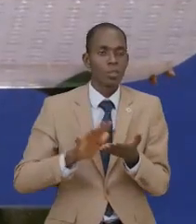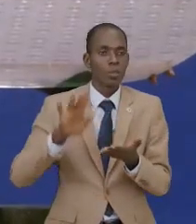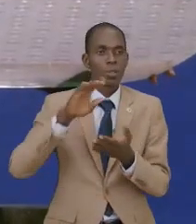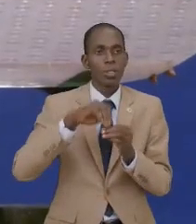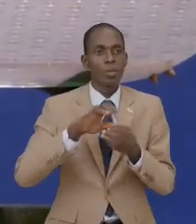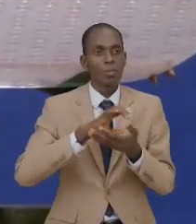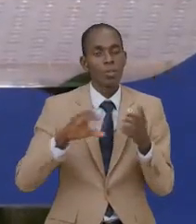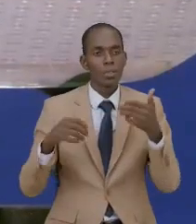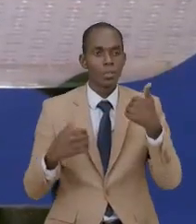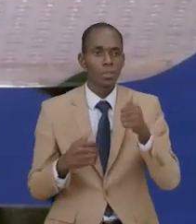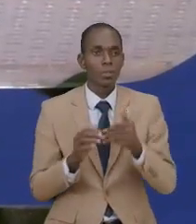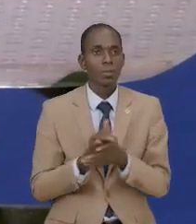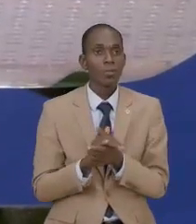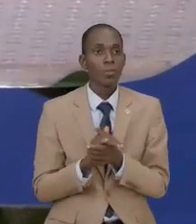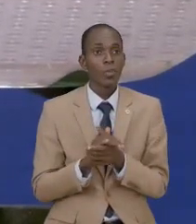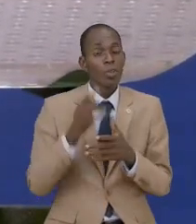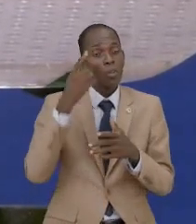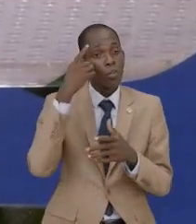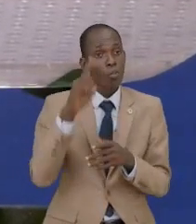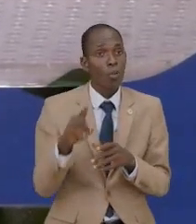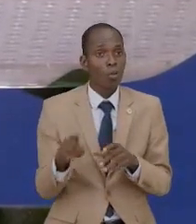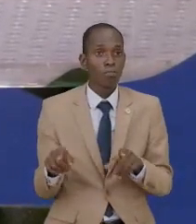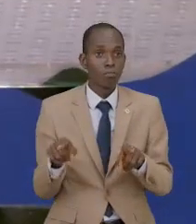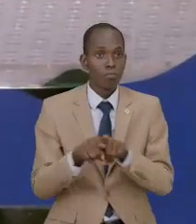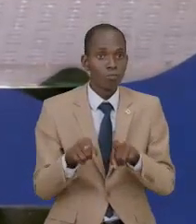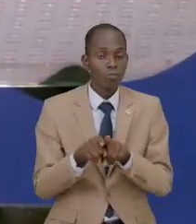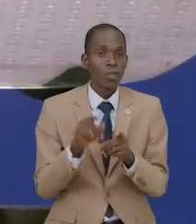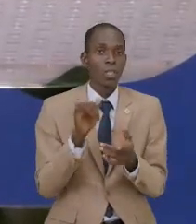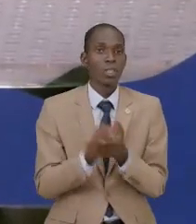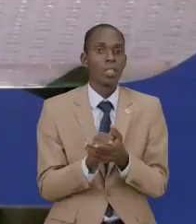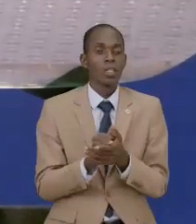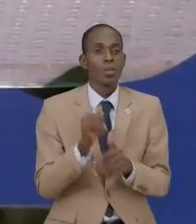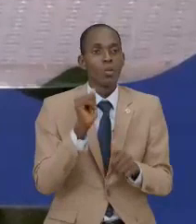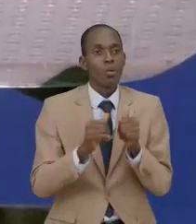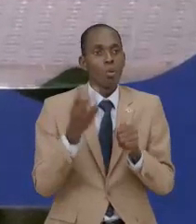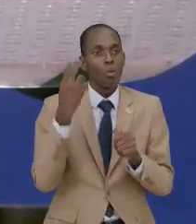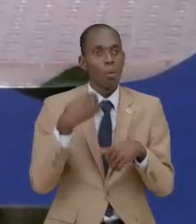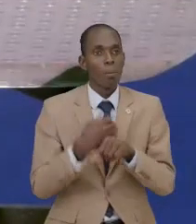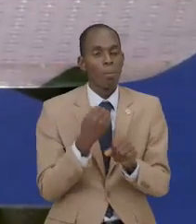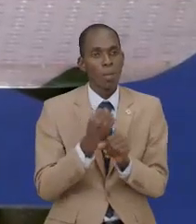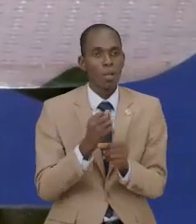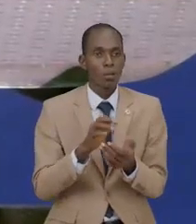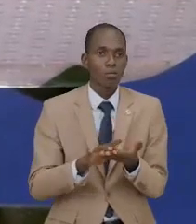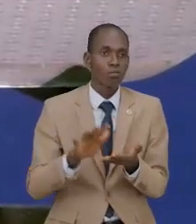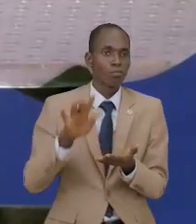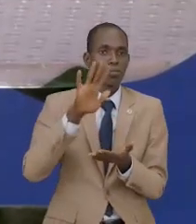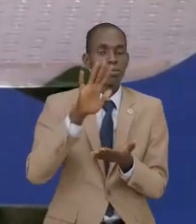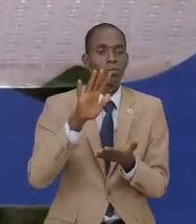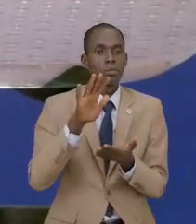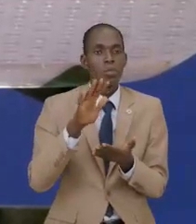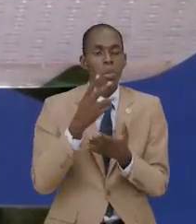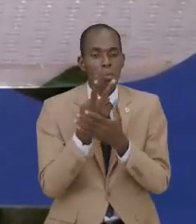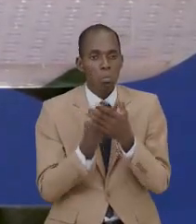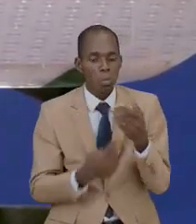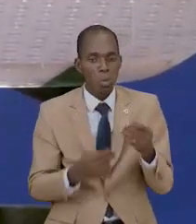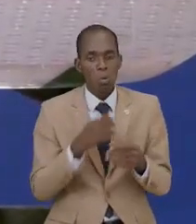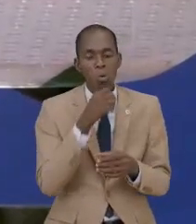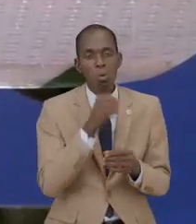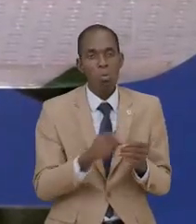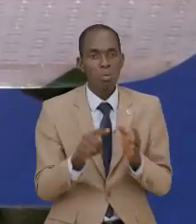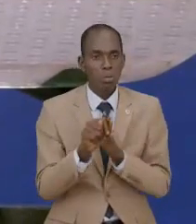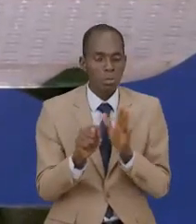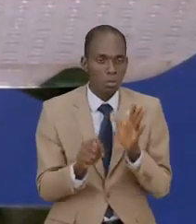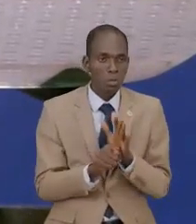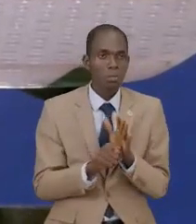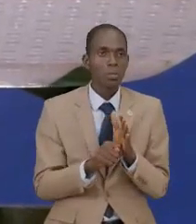10, for even that which was made glorious, Old Testament, Old Covenant, Law of